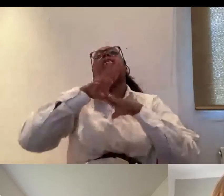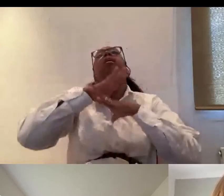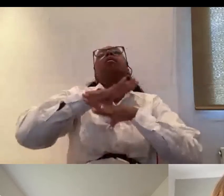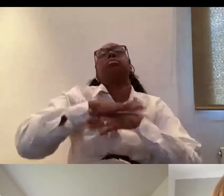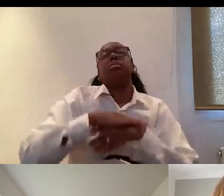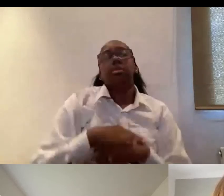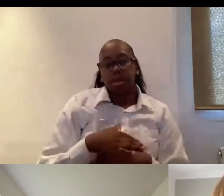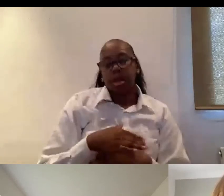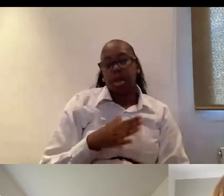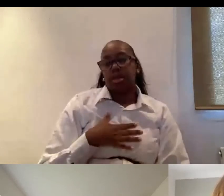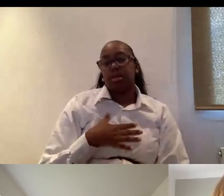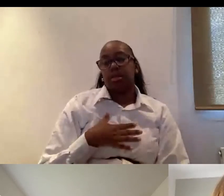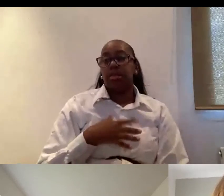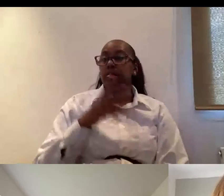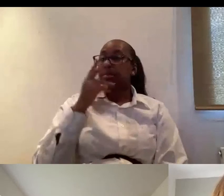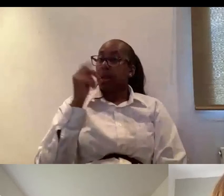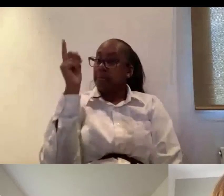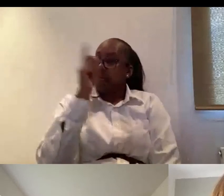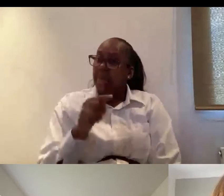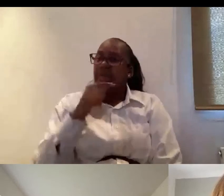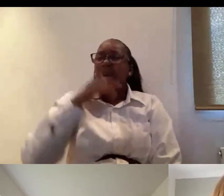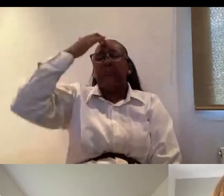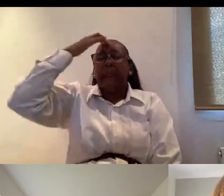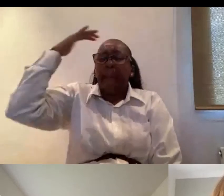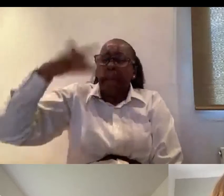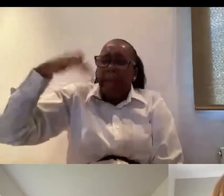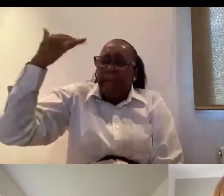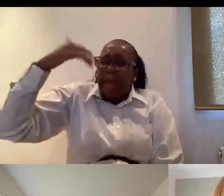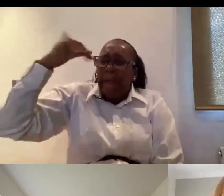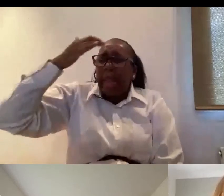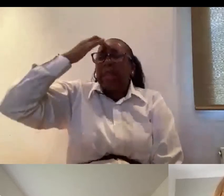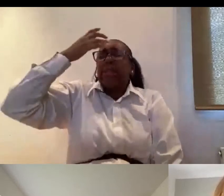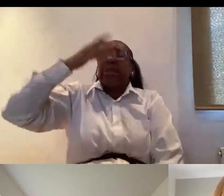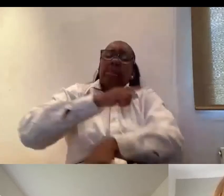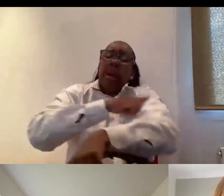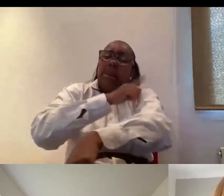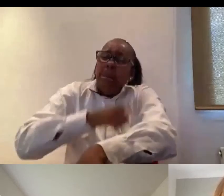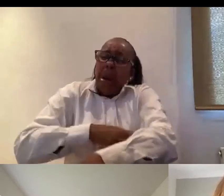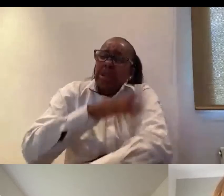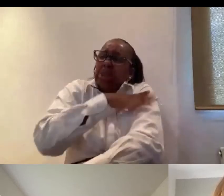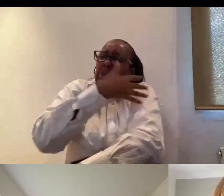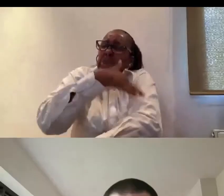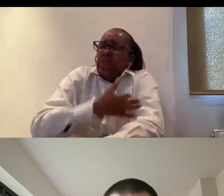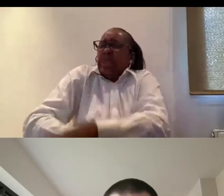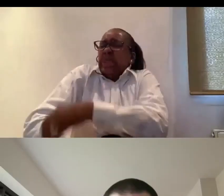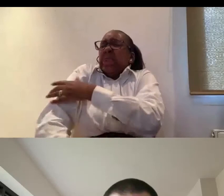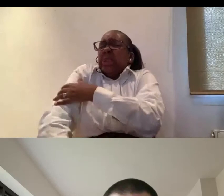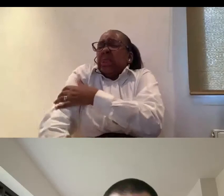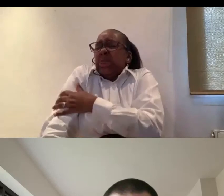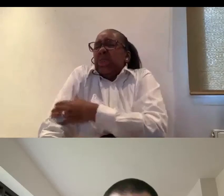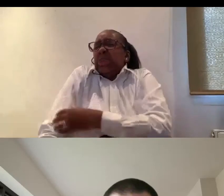fatigued. Some people are reporting headaches, sometimes muscle aches over your body,